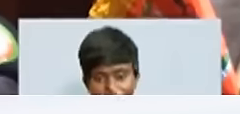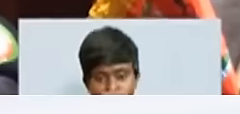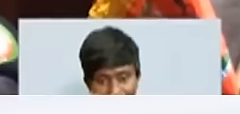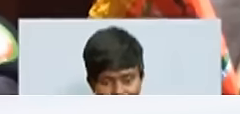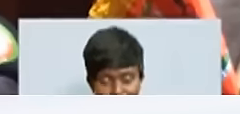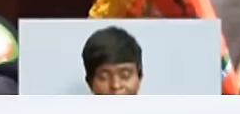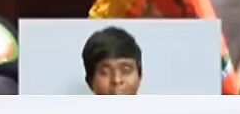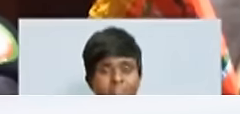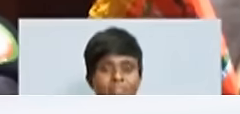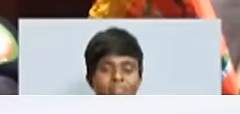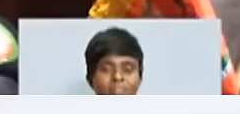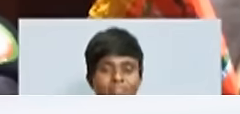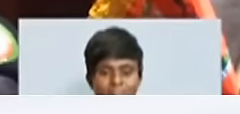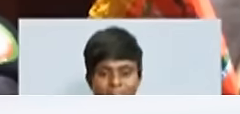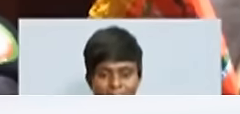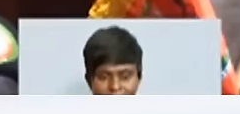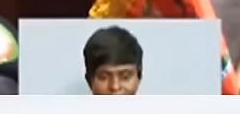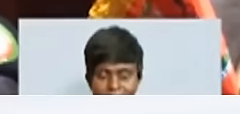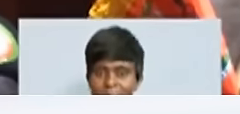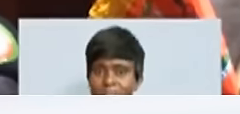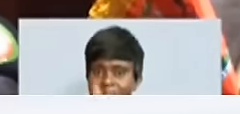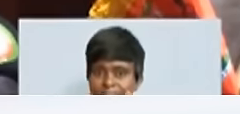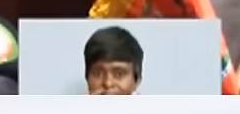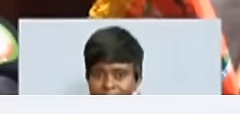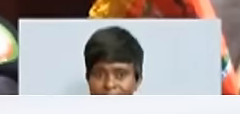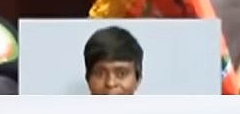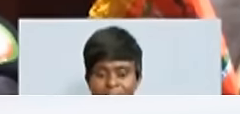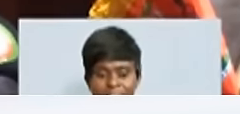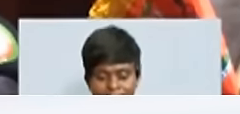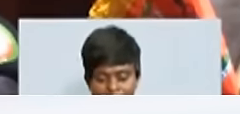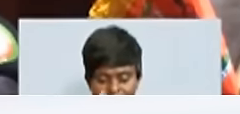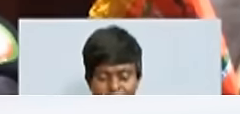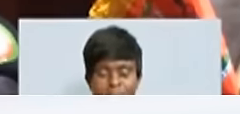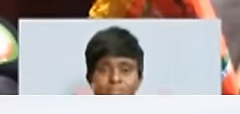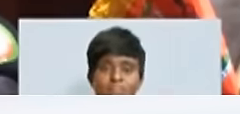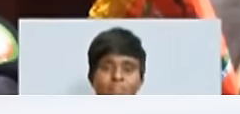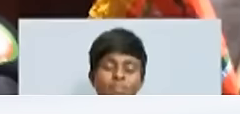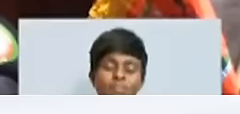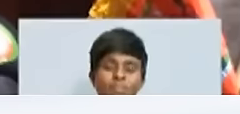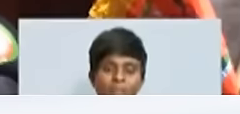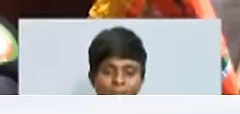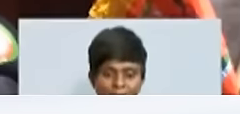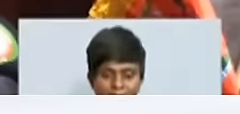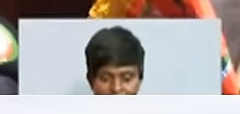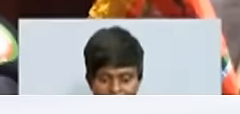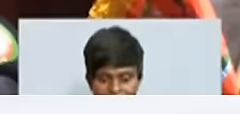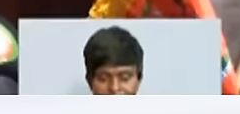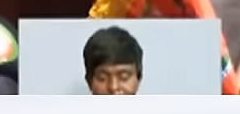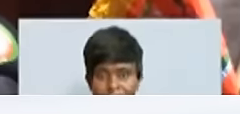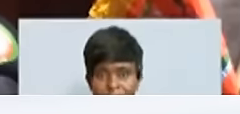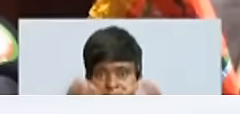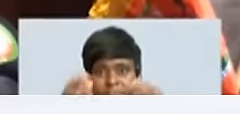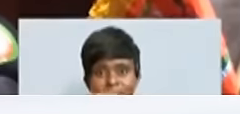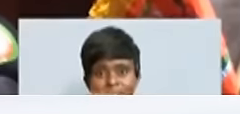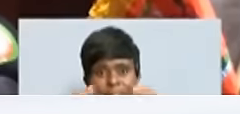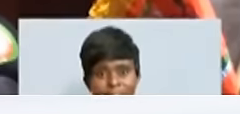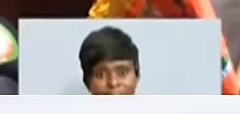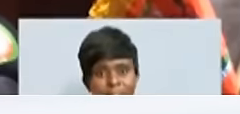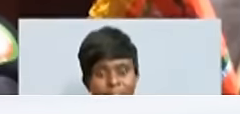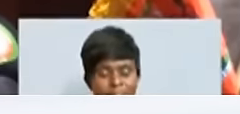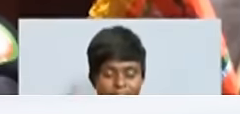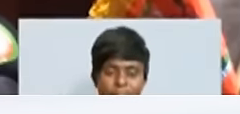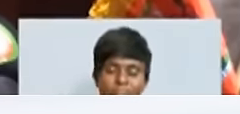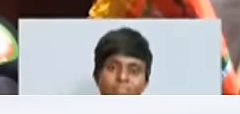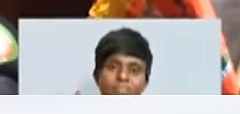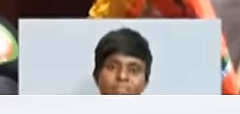us. A nation in which we as the Zambian family can raise capable,